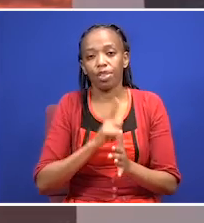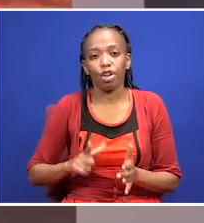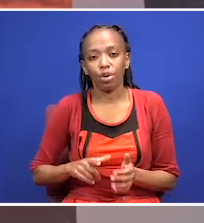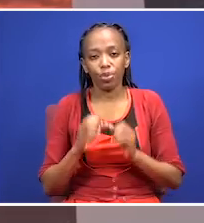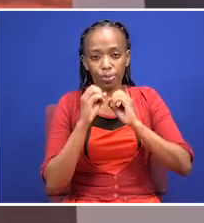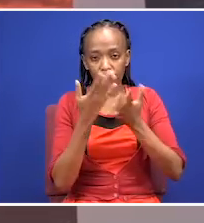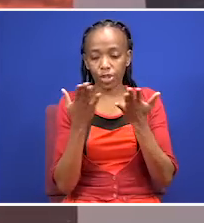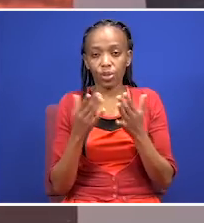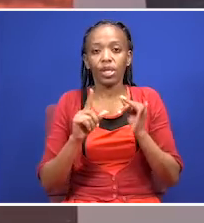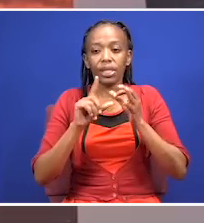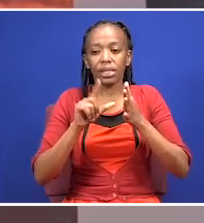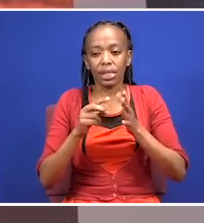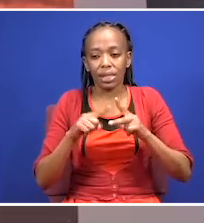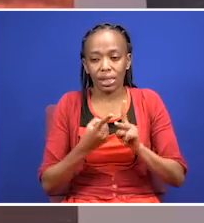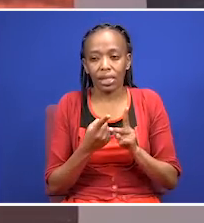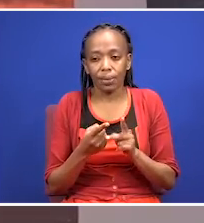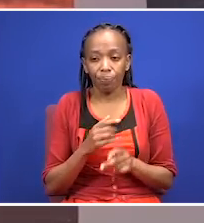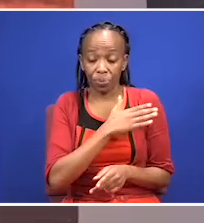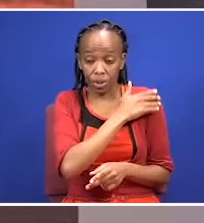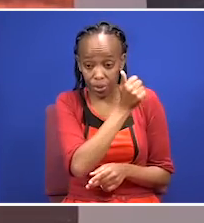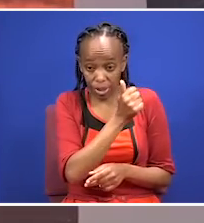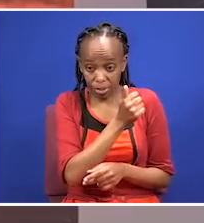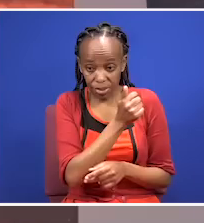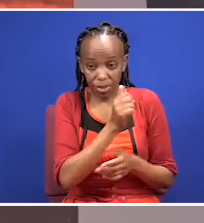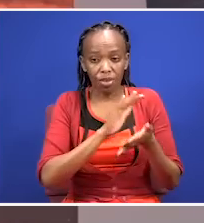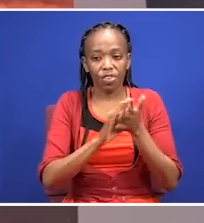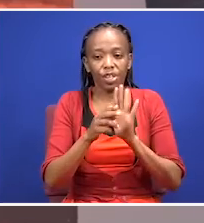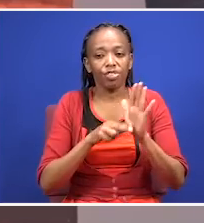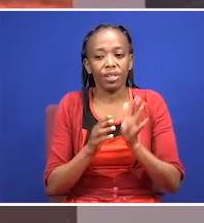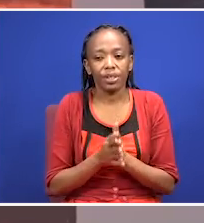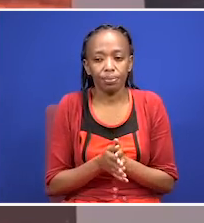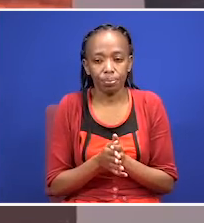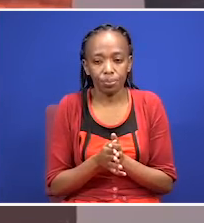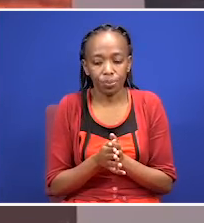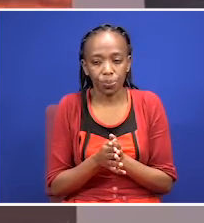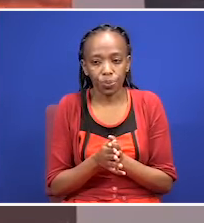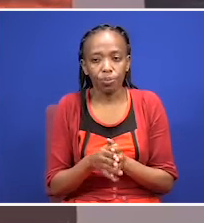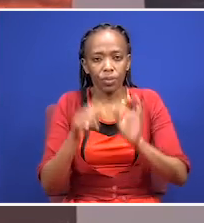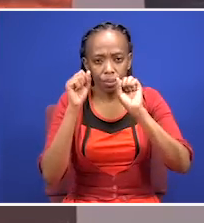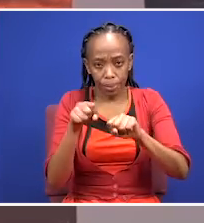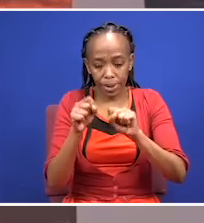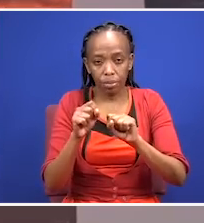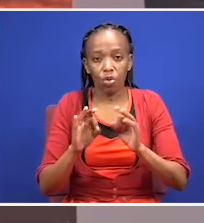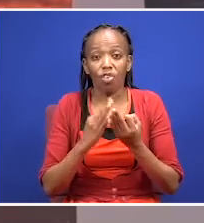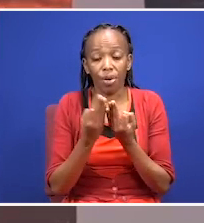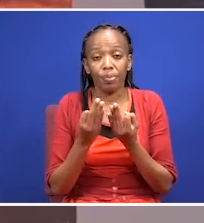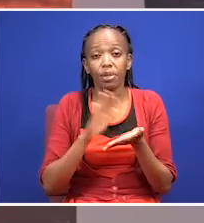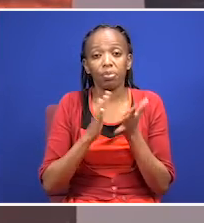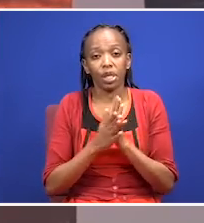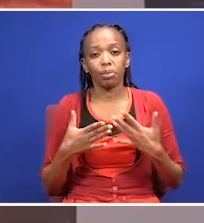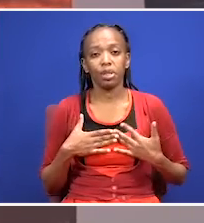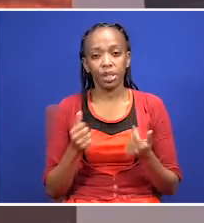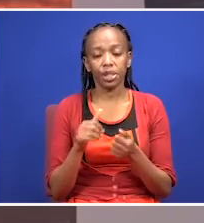will bless you let me begin with the first one joseph's forgiveness can a family be